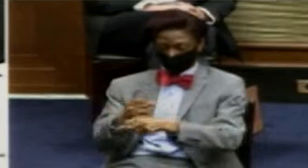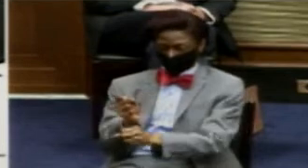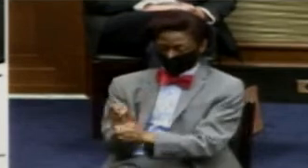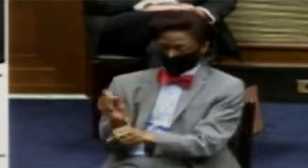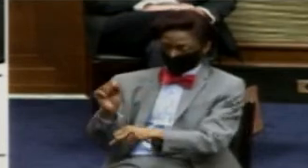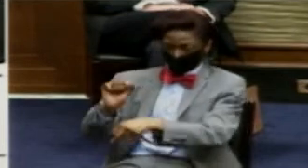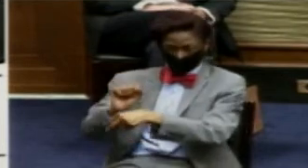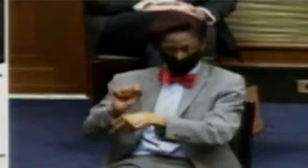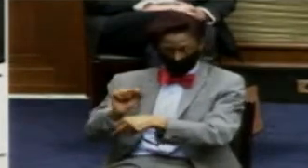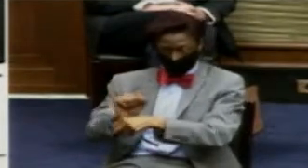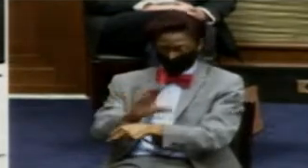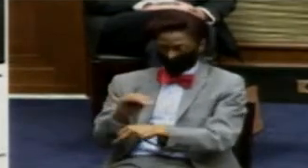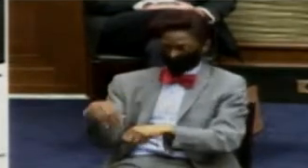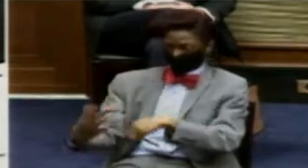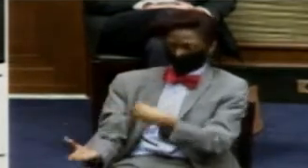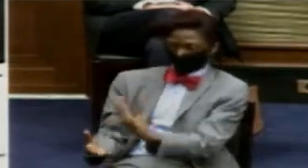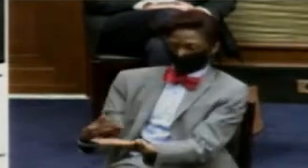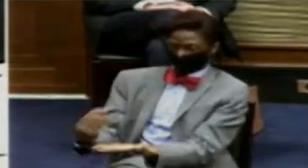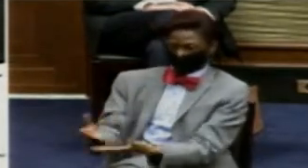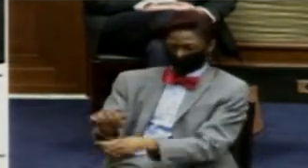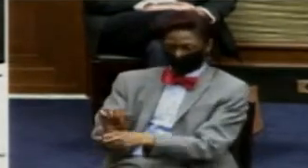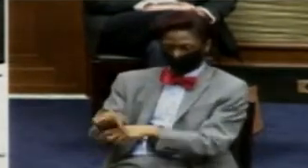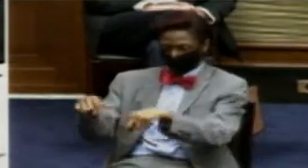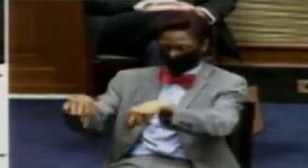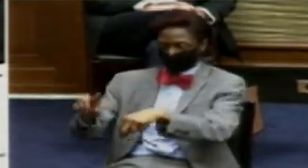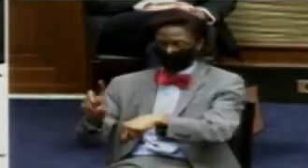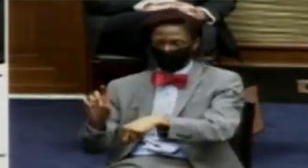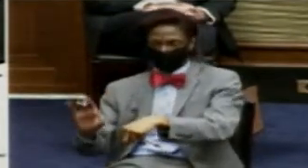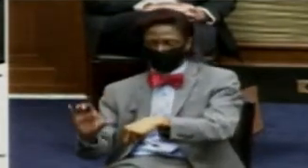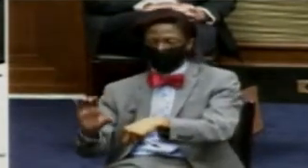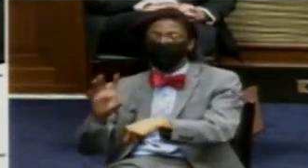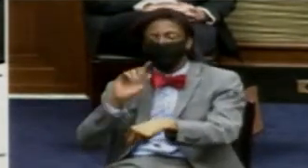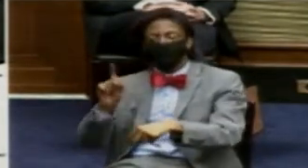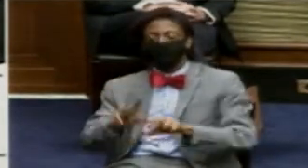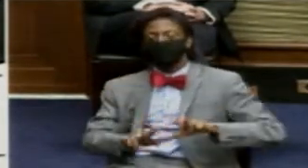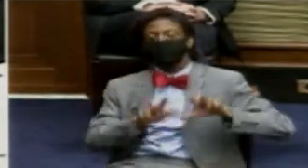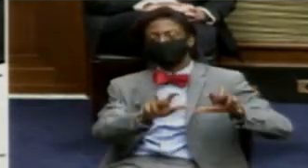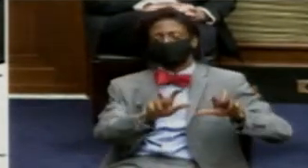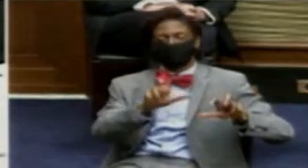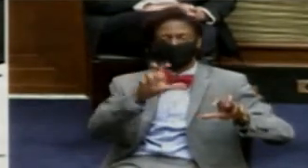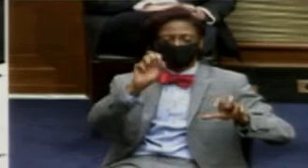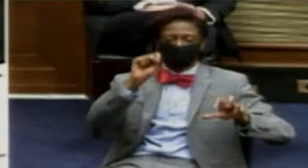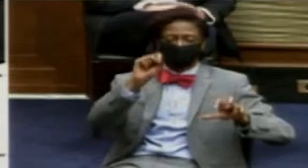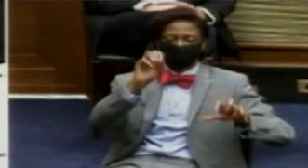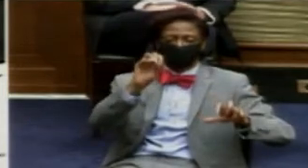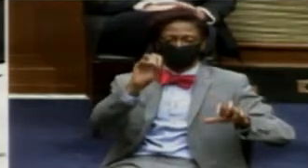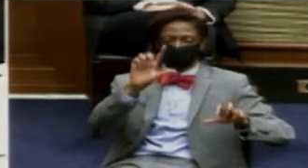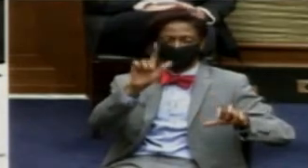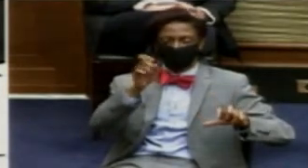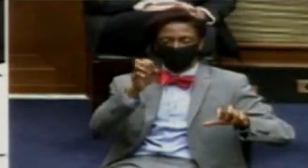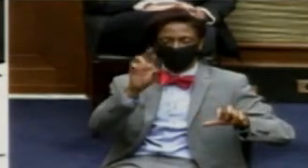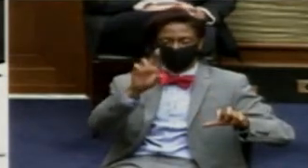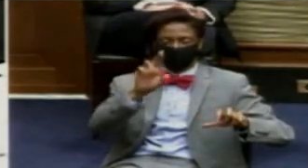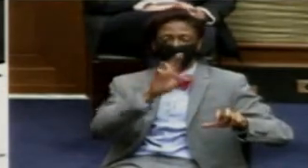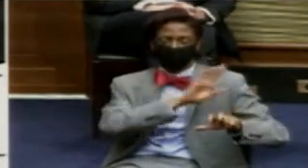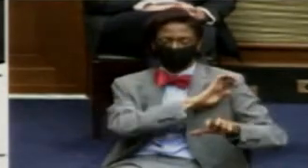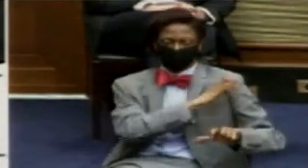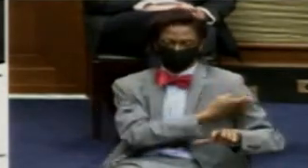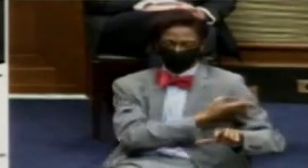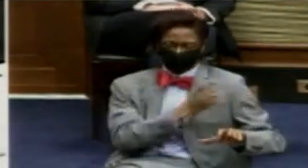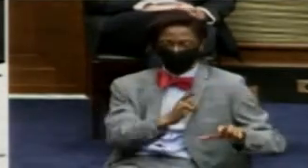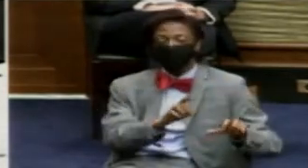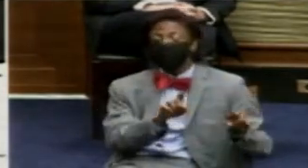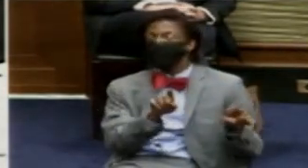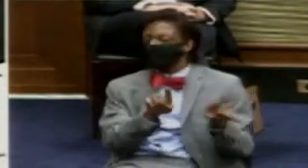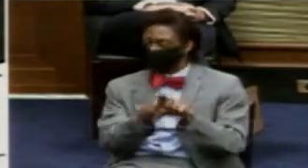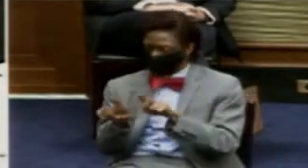employ Washingtonians is to invest in solar energy, for example. And we are also,